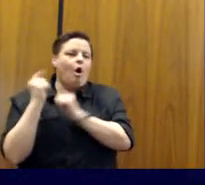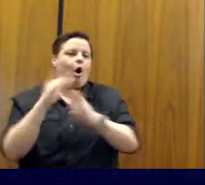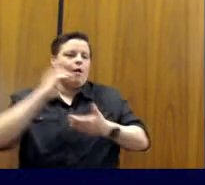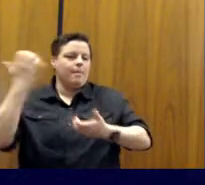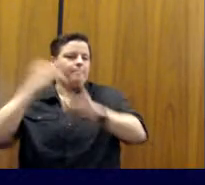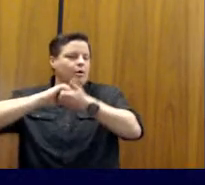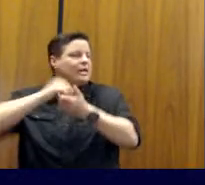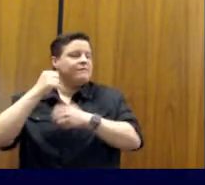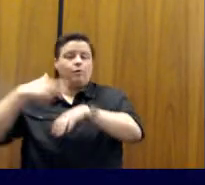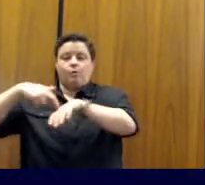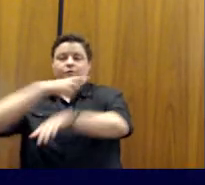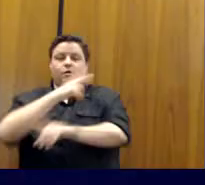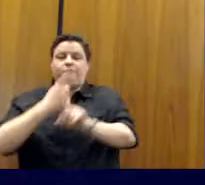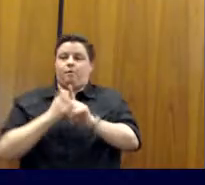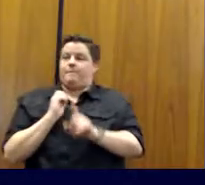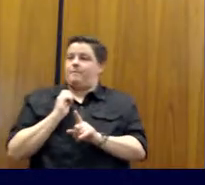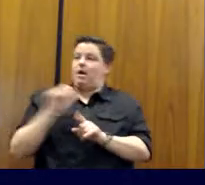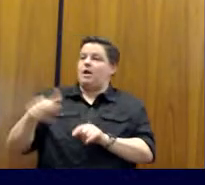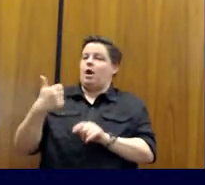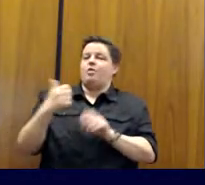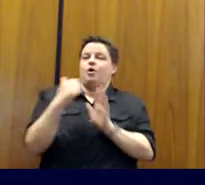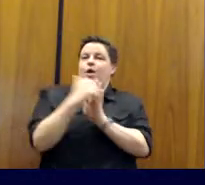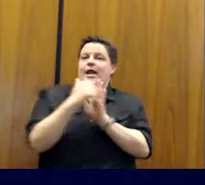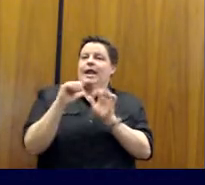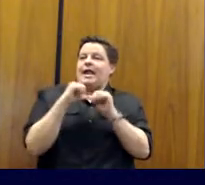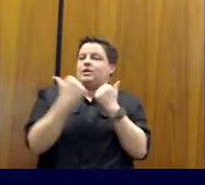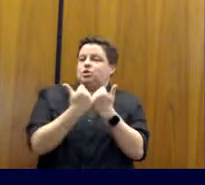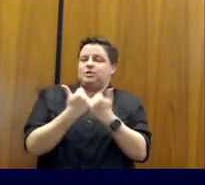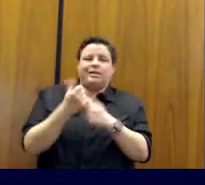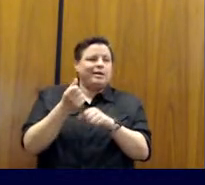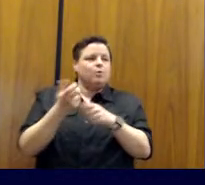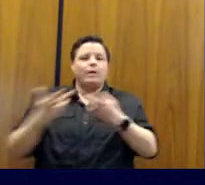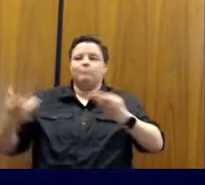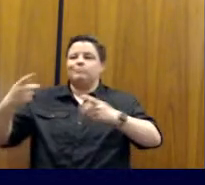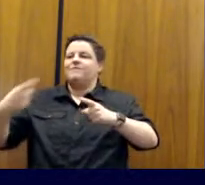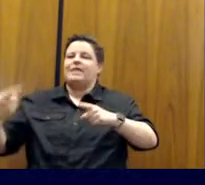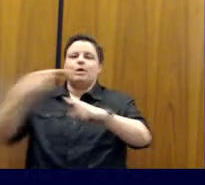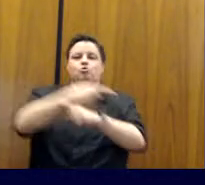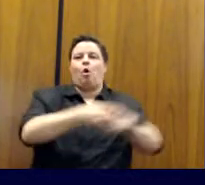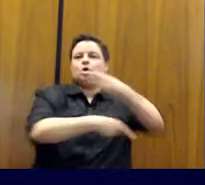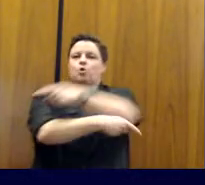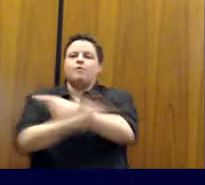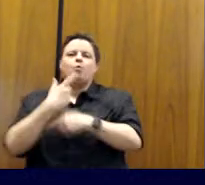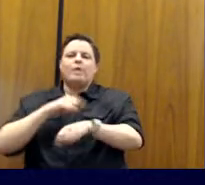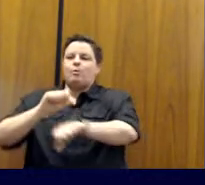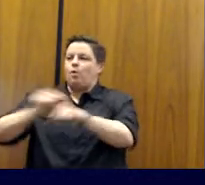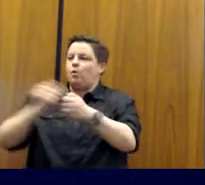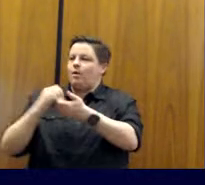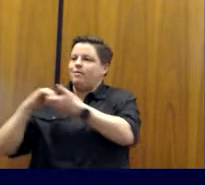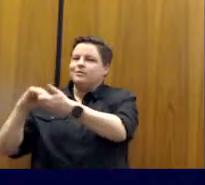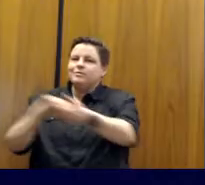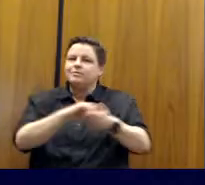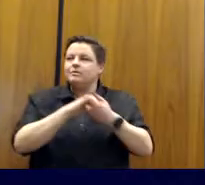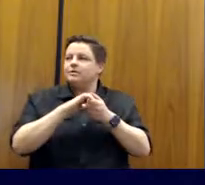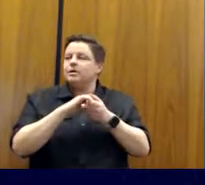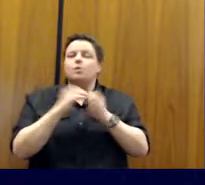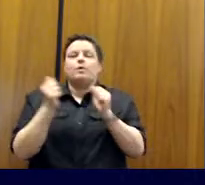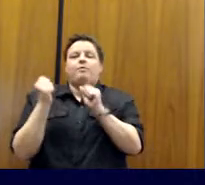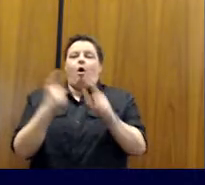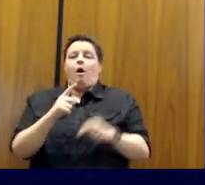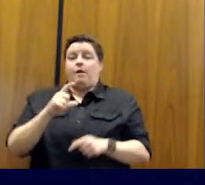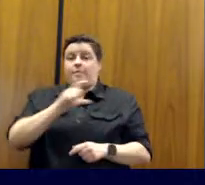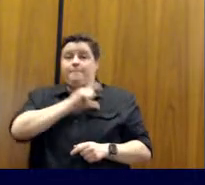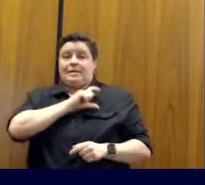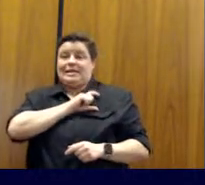another agency that crosses jurisdictional bounds, we work with all of them. We have great relationships with all the police agencies